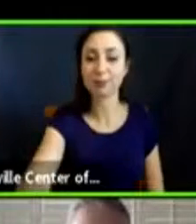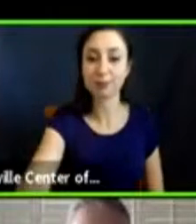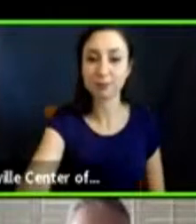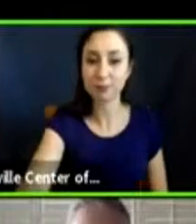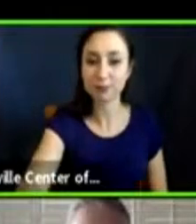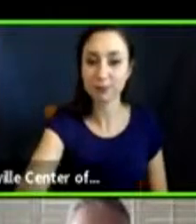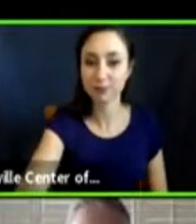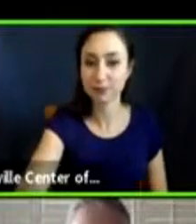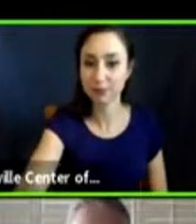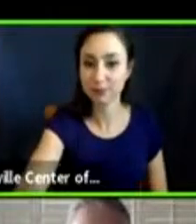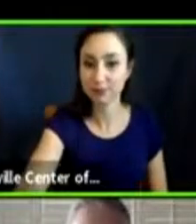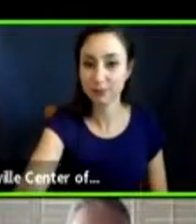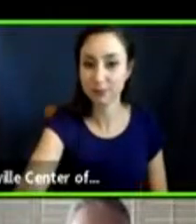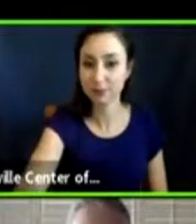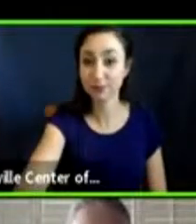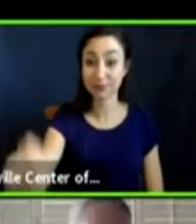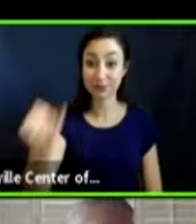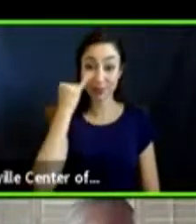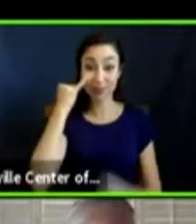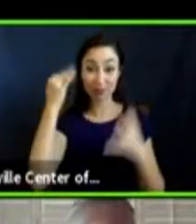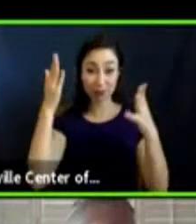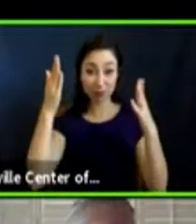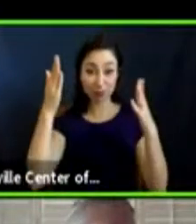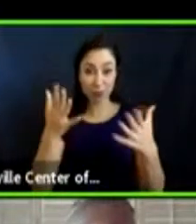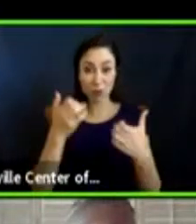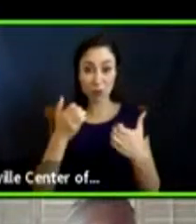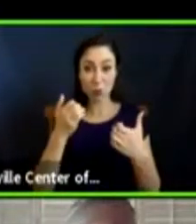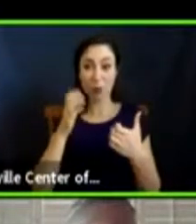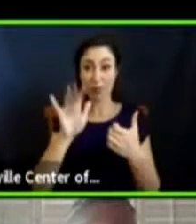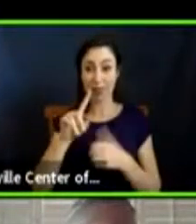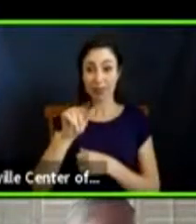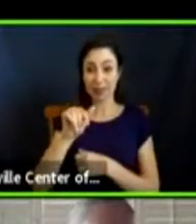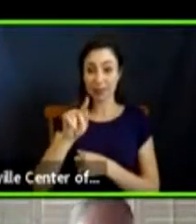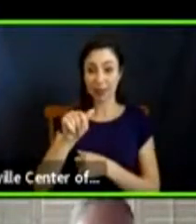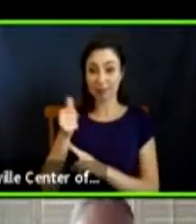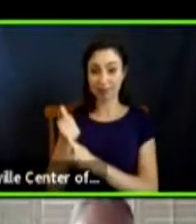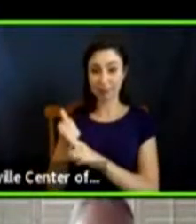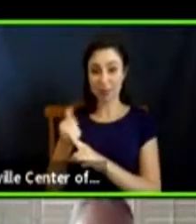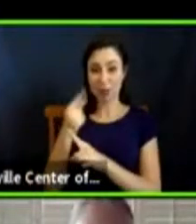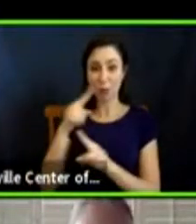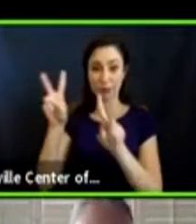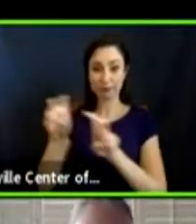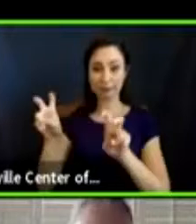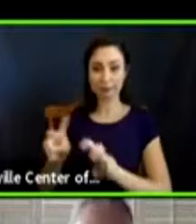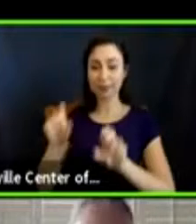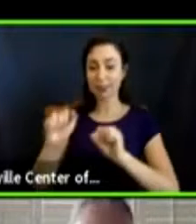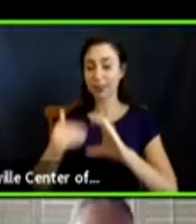actually get the data, the backend data for themselves to do their own analyses, they can email us at